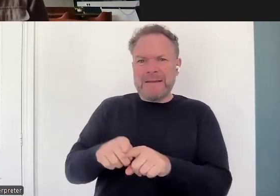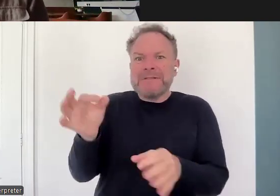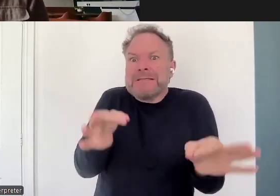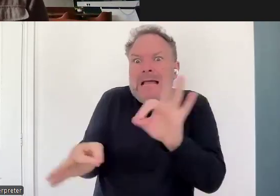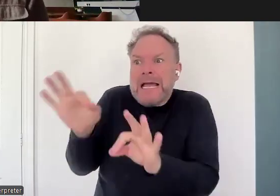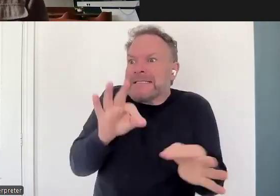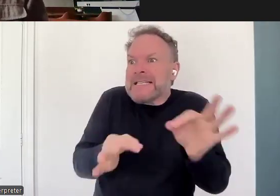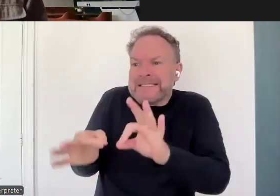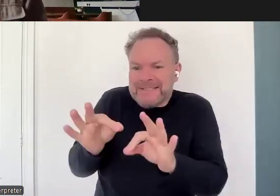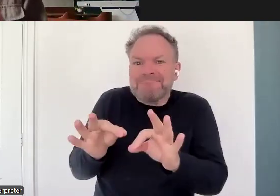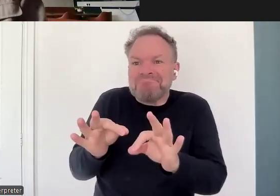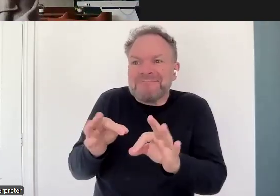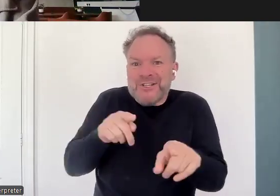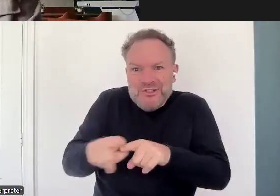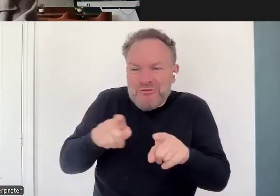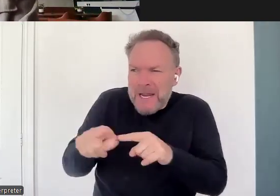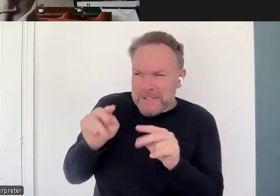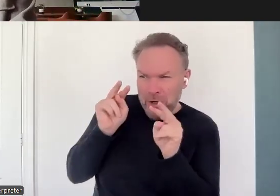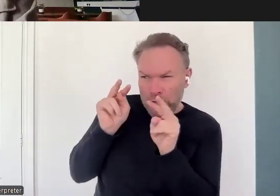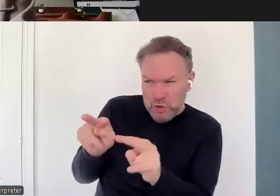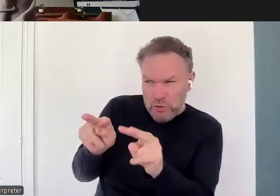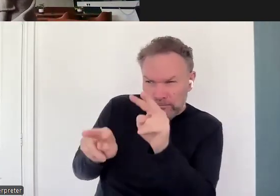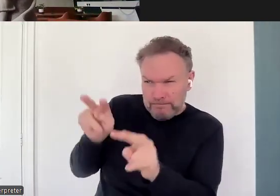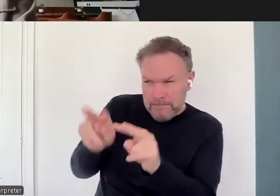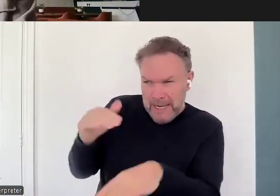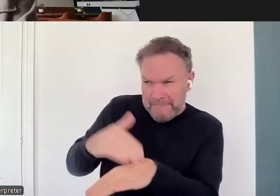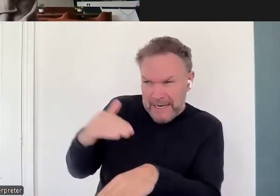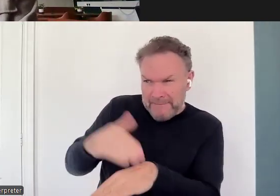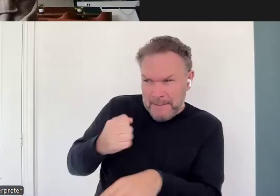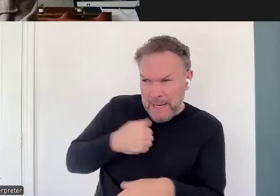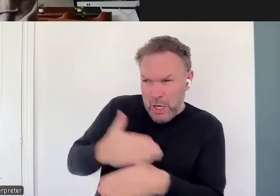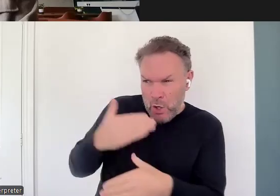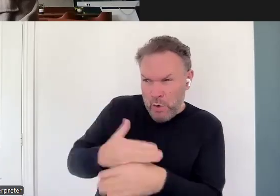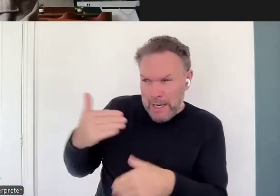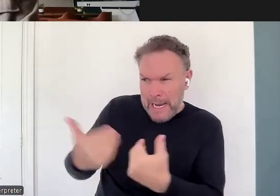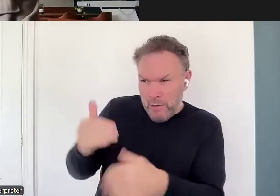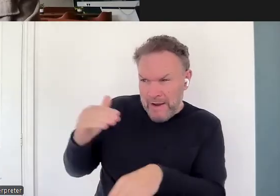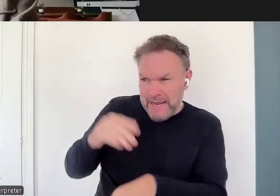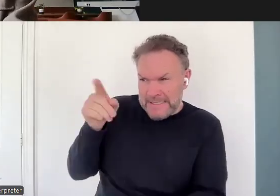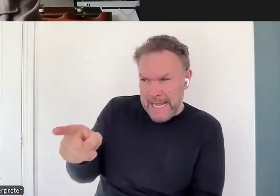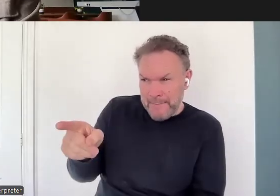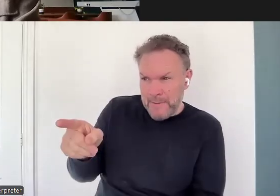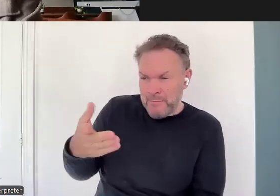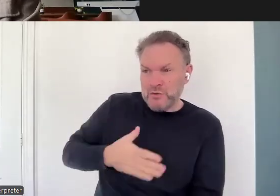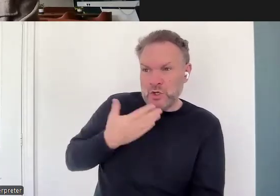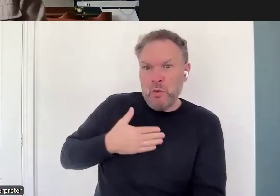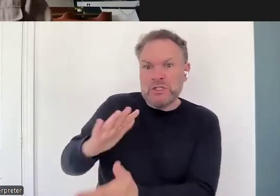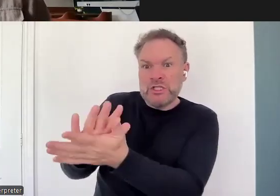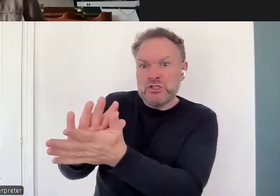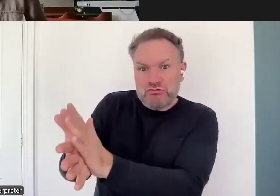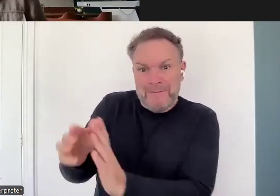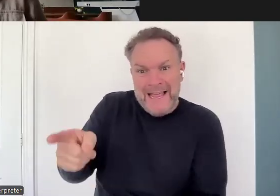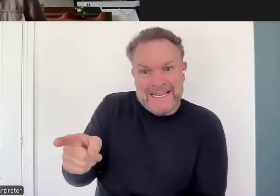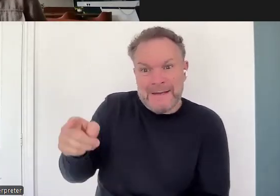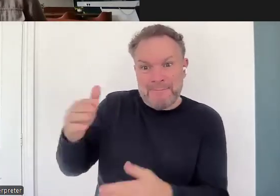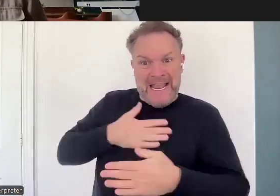lab. We're trying to observe the effects of our work and our behavior, but not disrupt that work and that